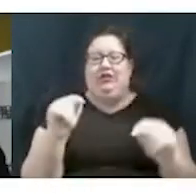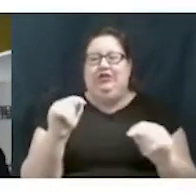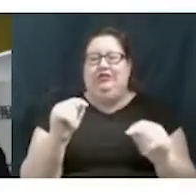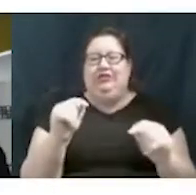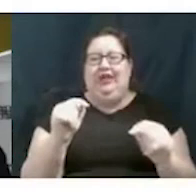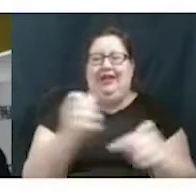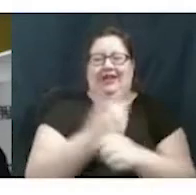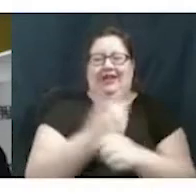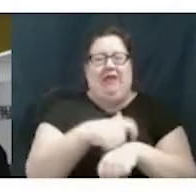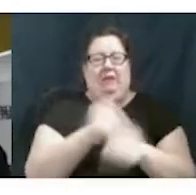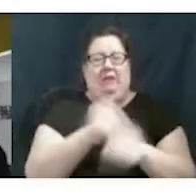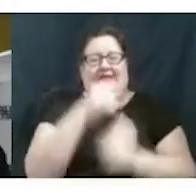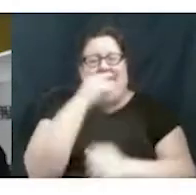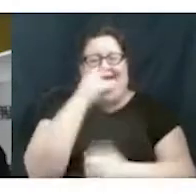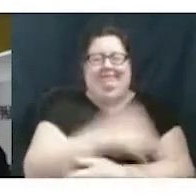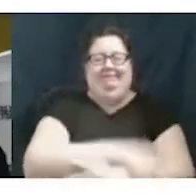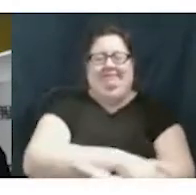kids.